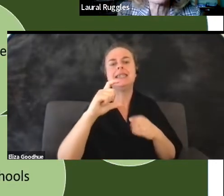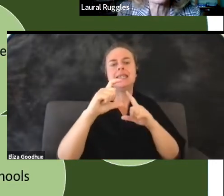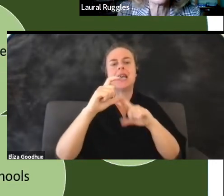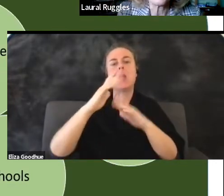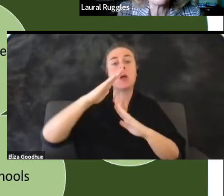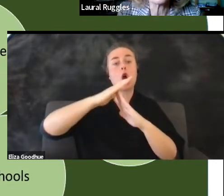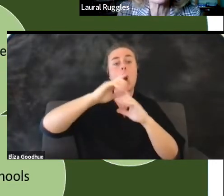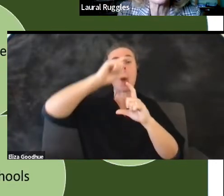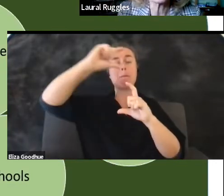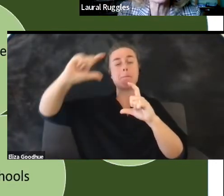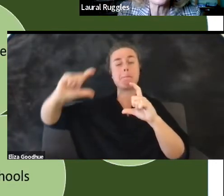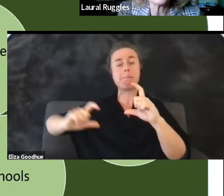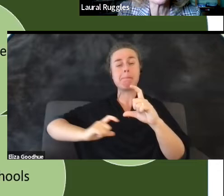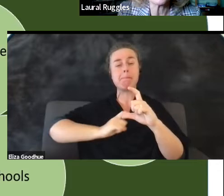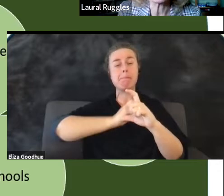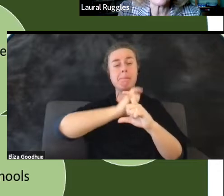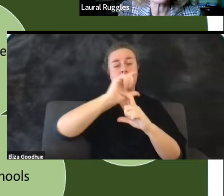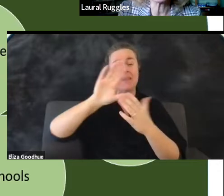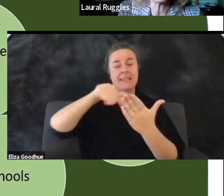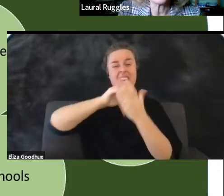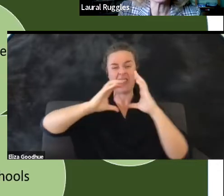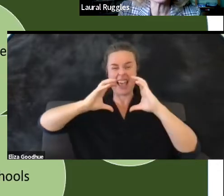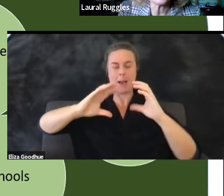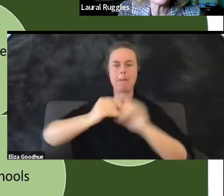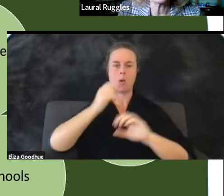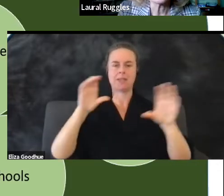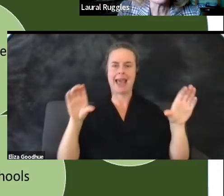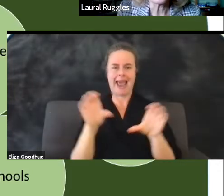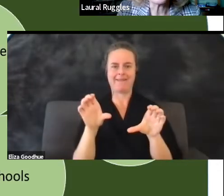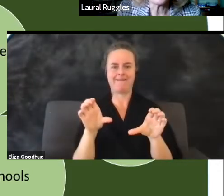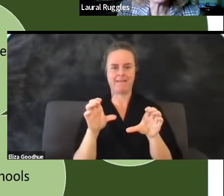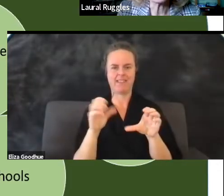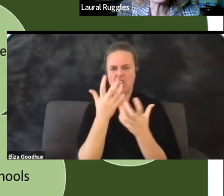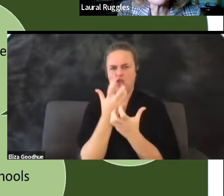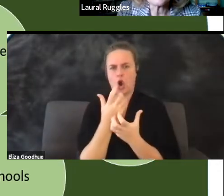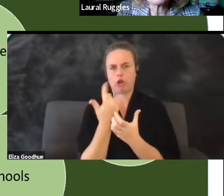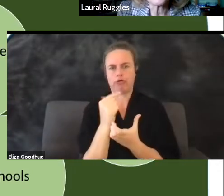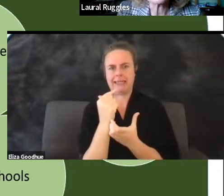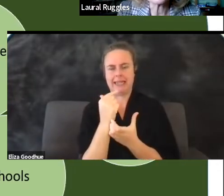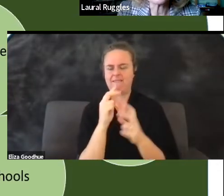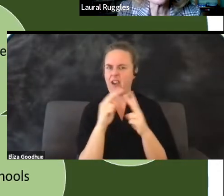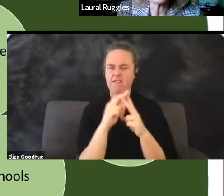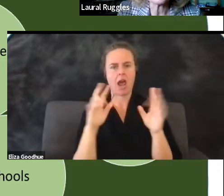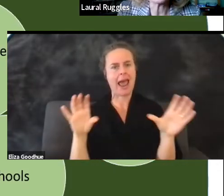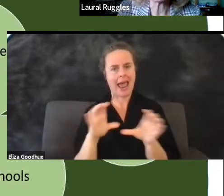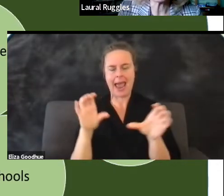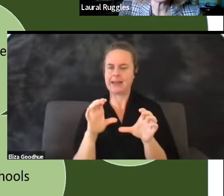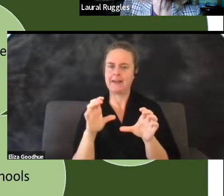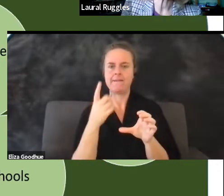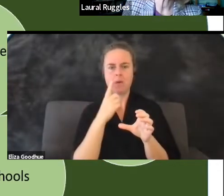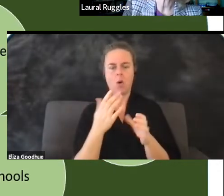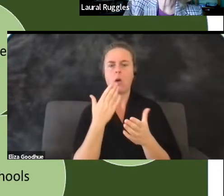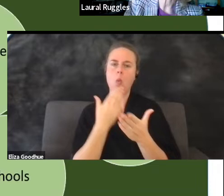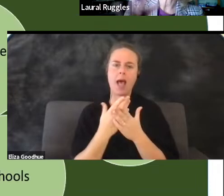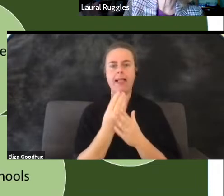are the organizations right now that are active in the Well-Nourished Can. But if you're really going to have a well-nourished community, you